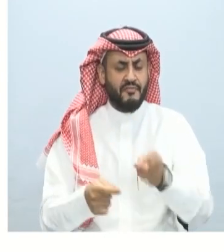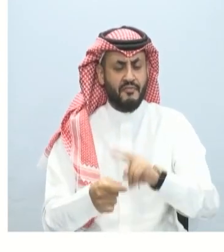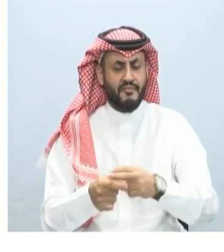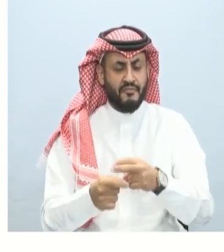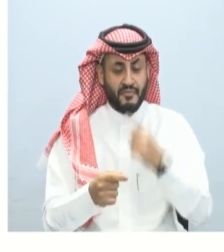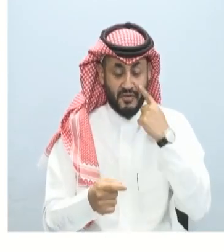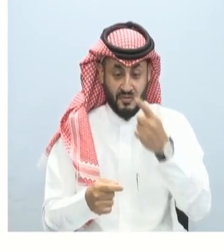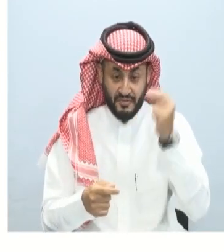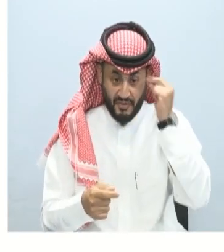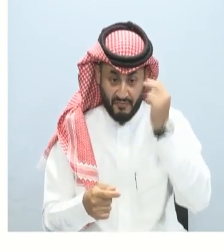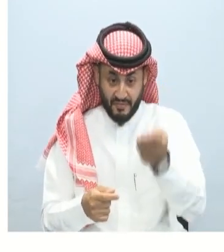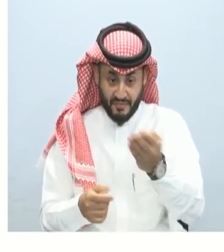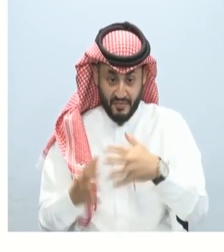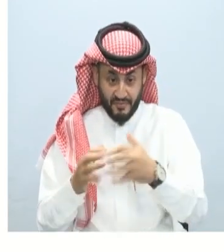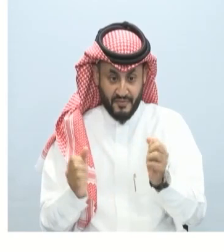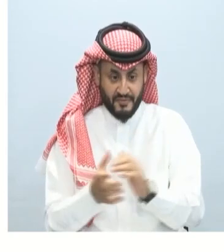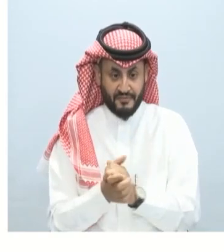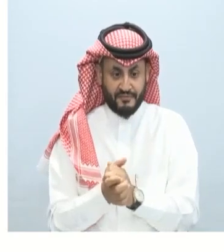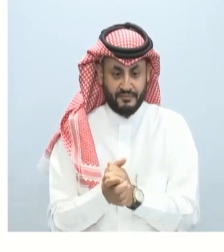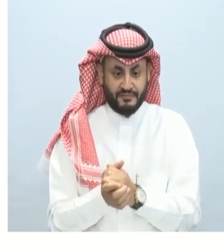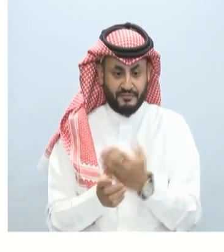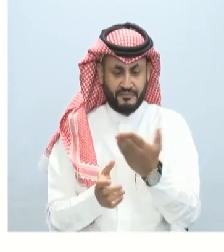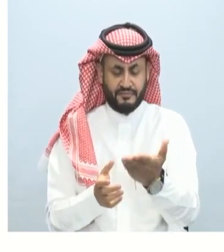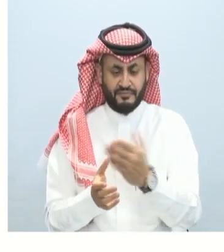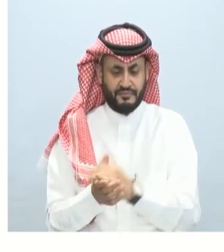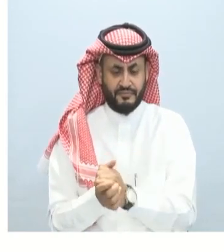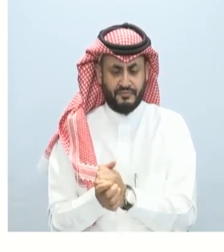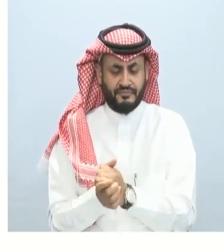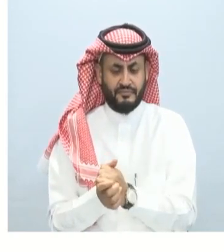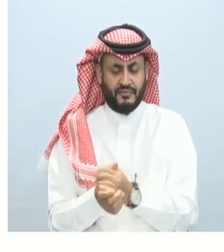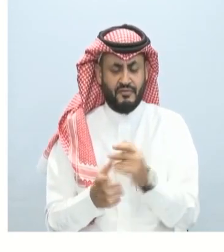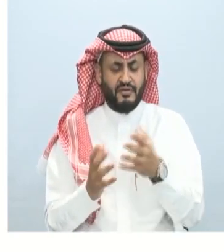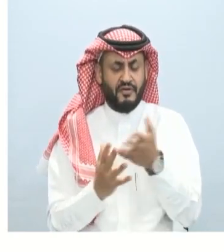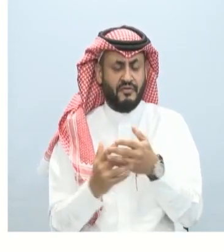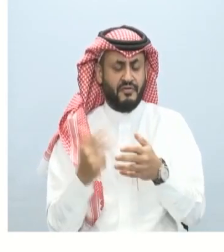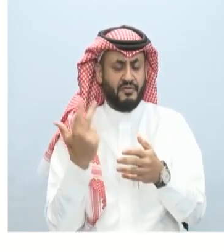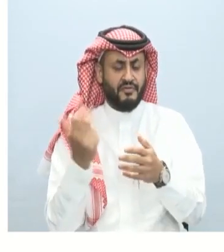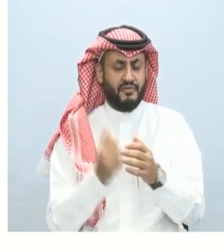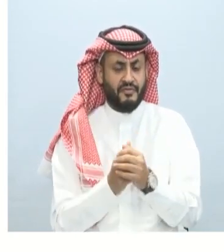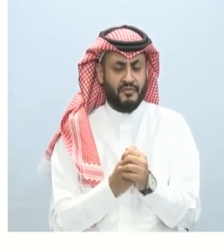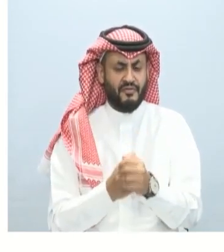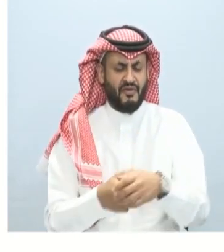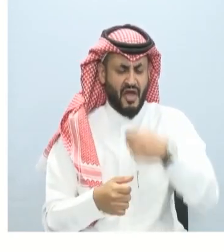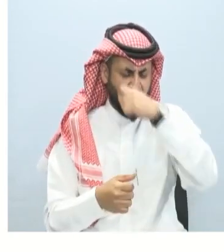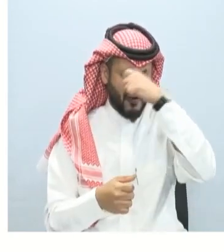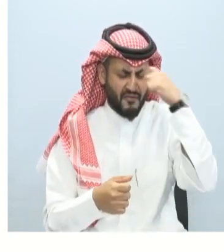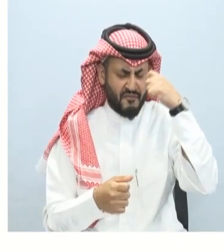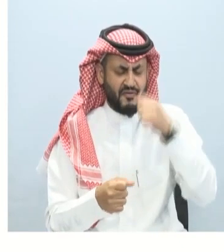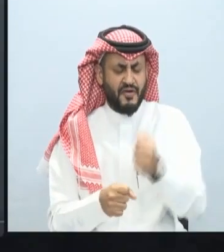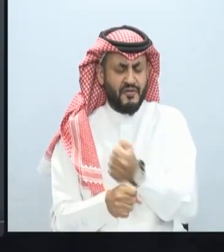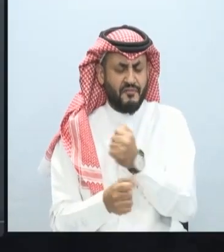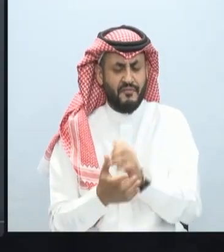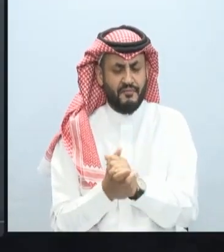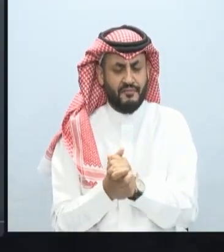remember the word rigorous? Now, it is one word that we took in Unit 3 when we said that something is hard or difficult, or we